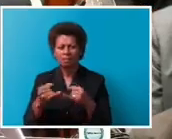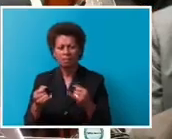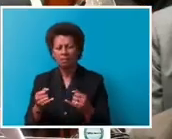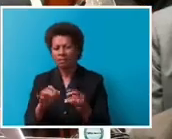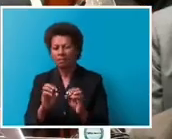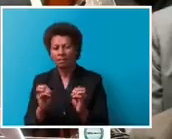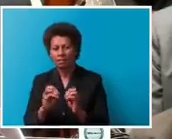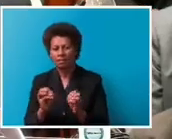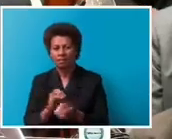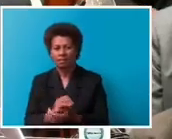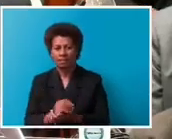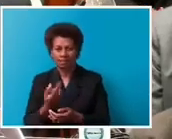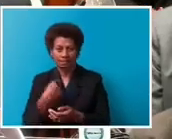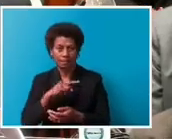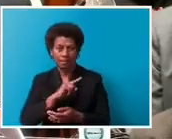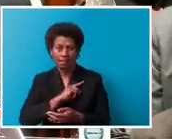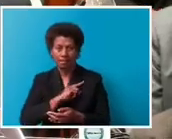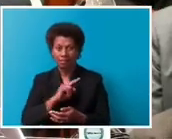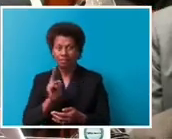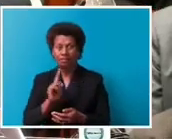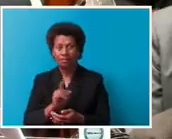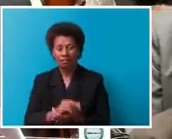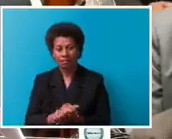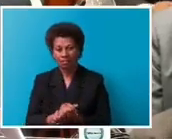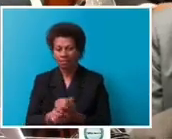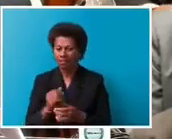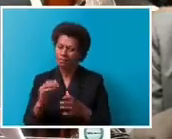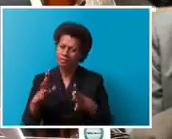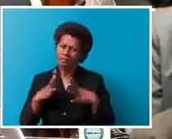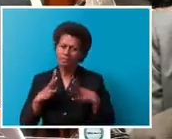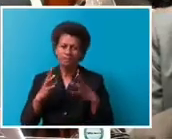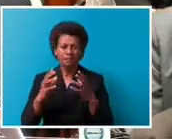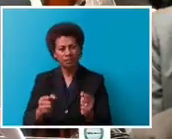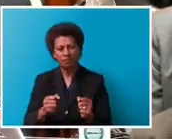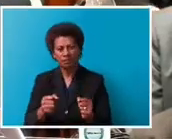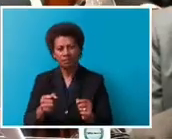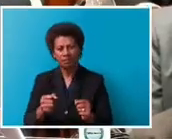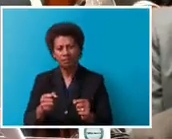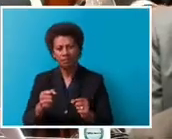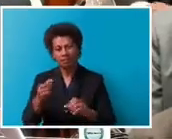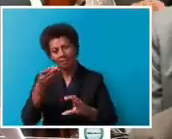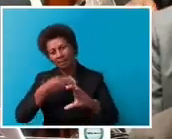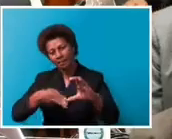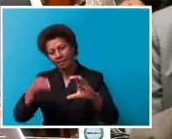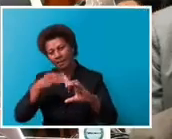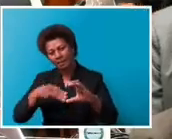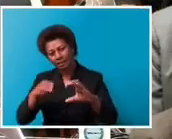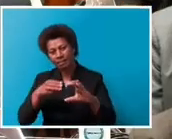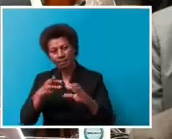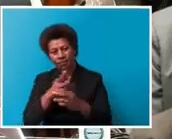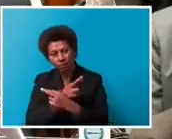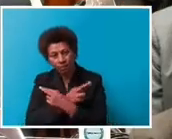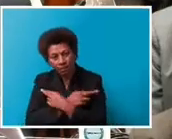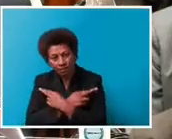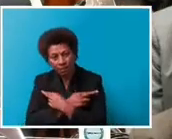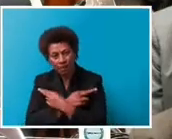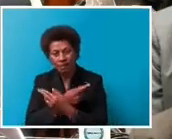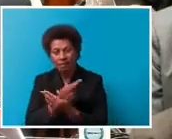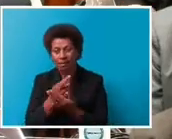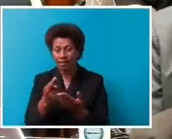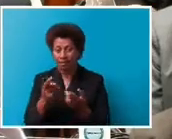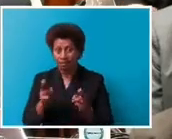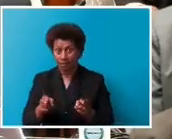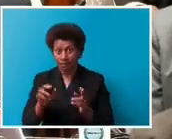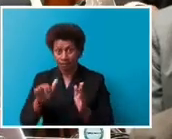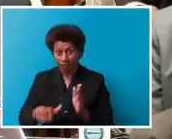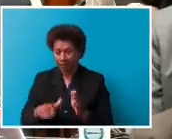taken significant steps to restore media freedom, uphold the rule of law, respect human rights, restore workers' rights,